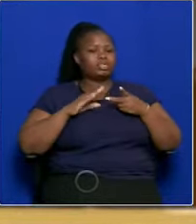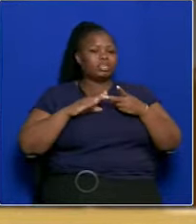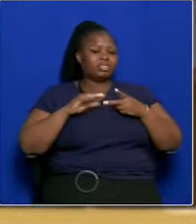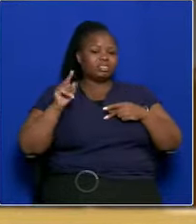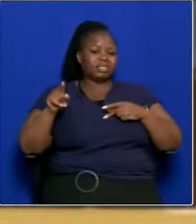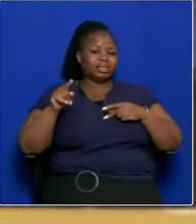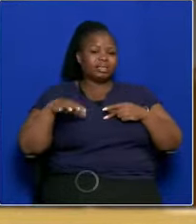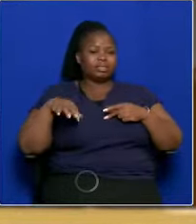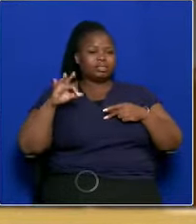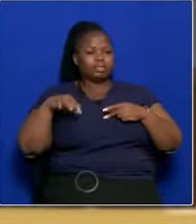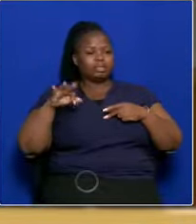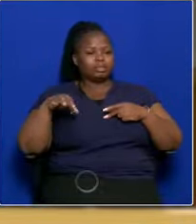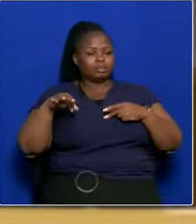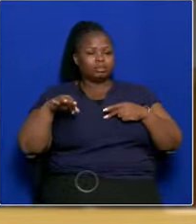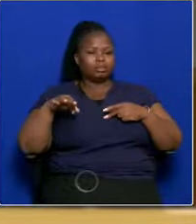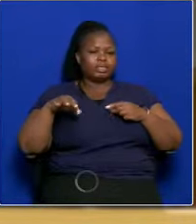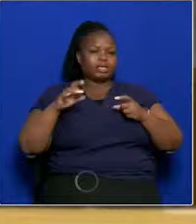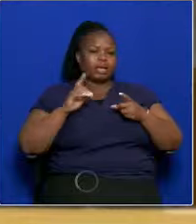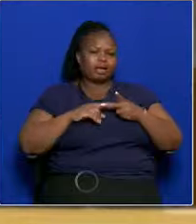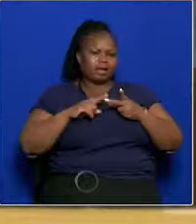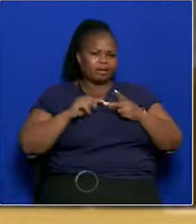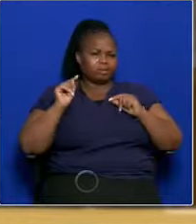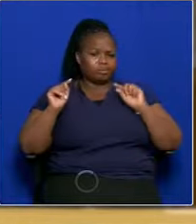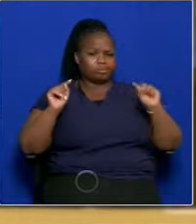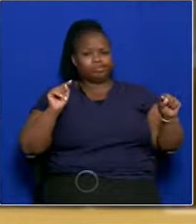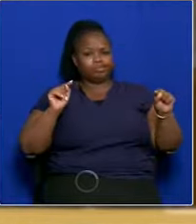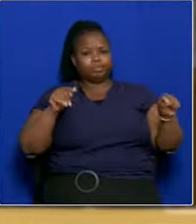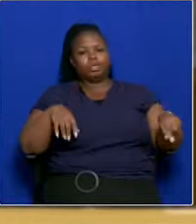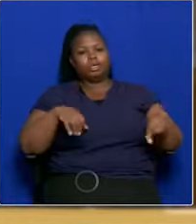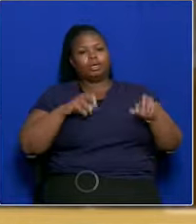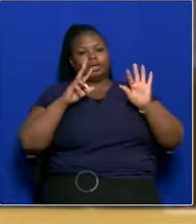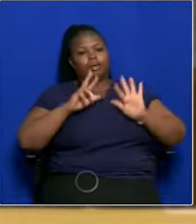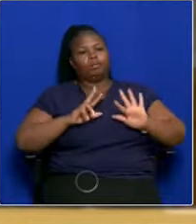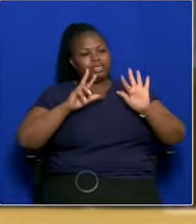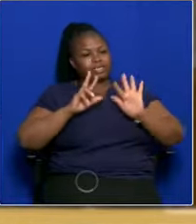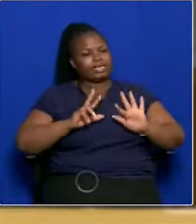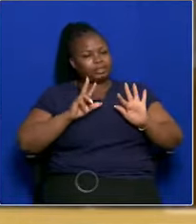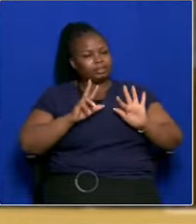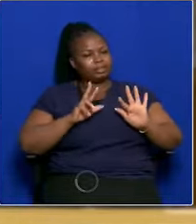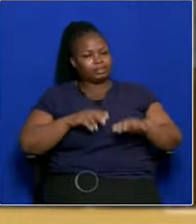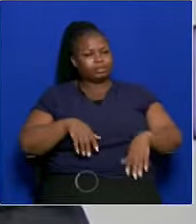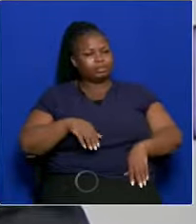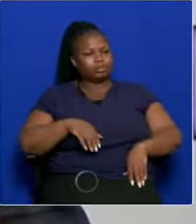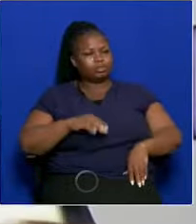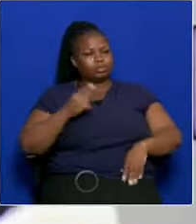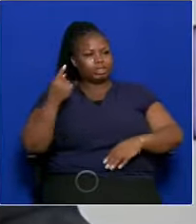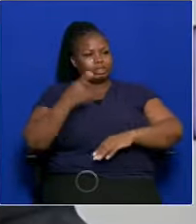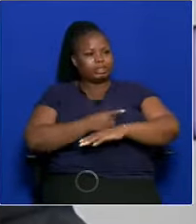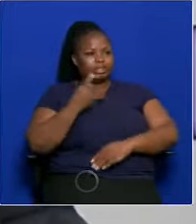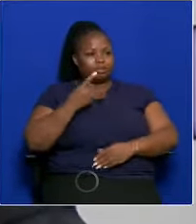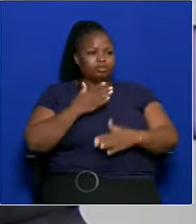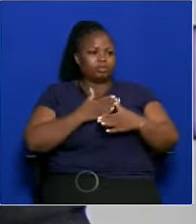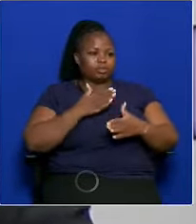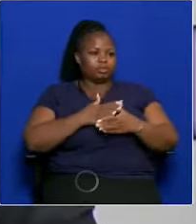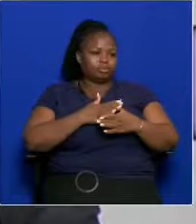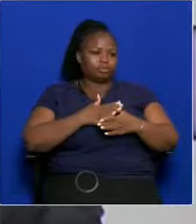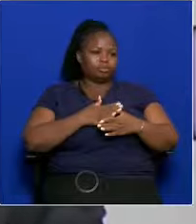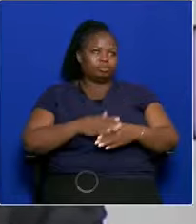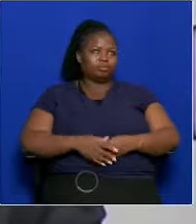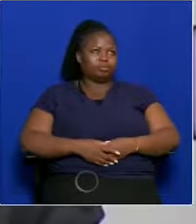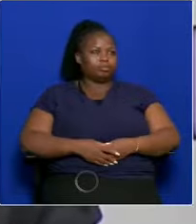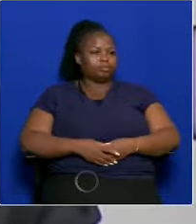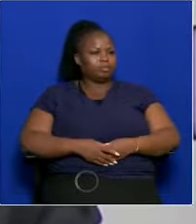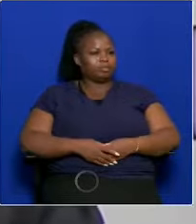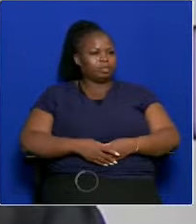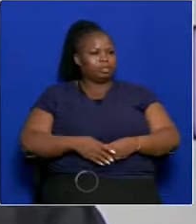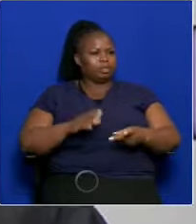you. And then you have on the 18th, the day of the operation itself. There's another communication